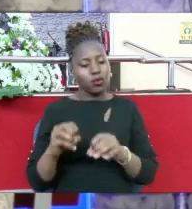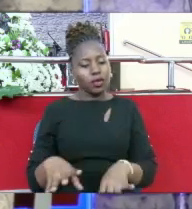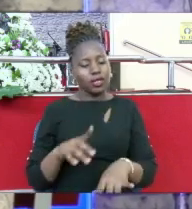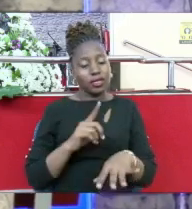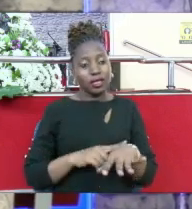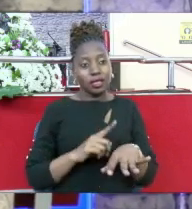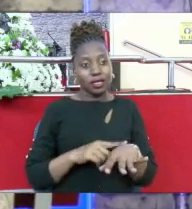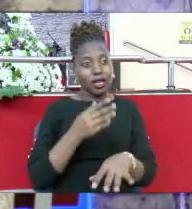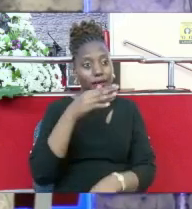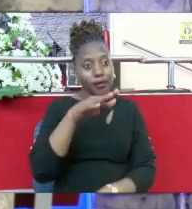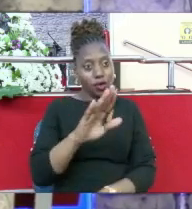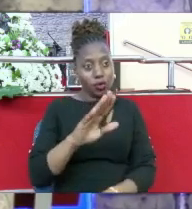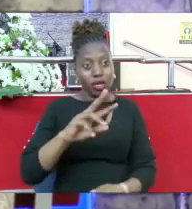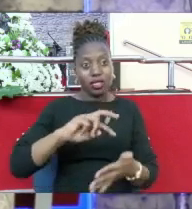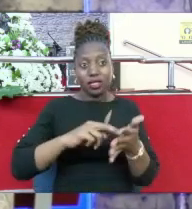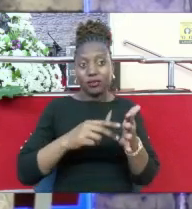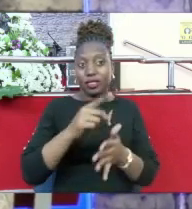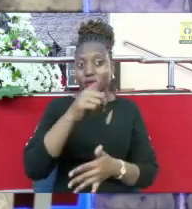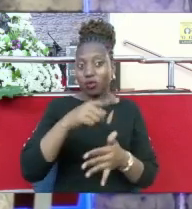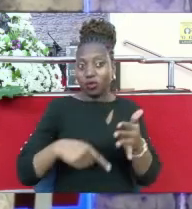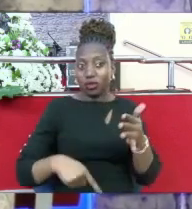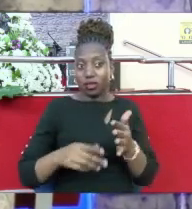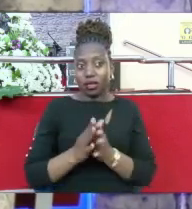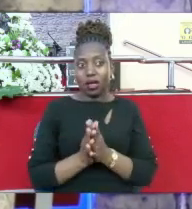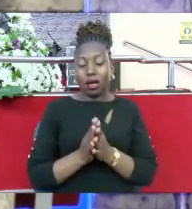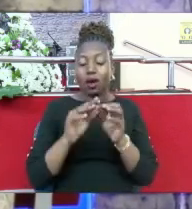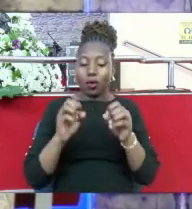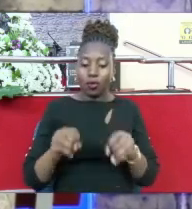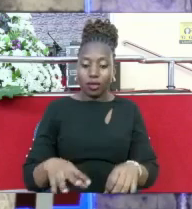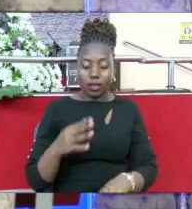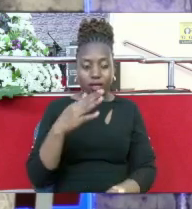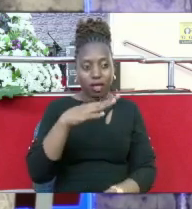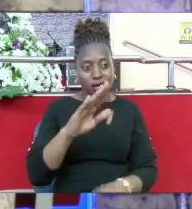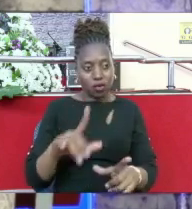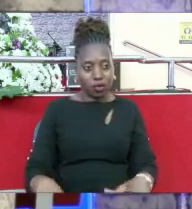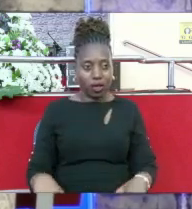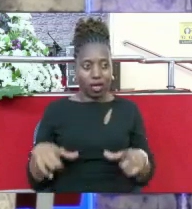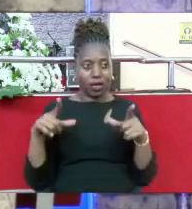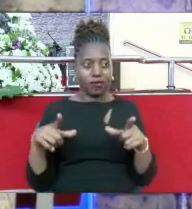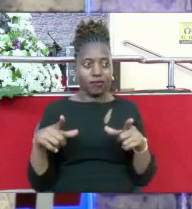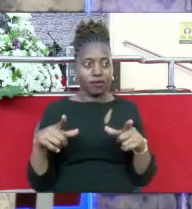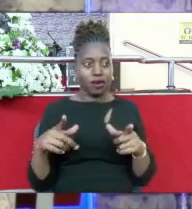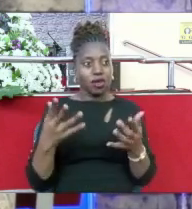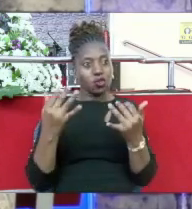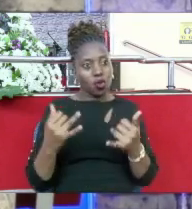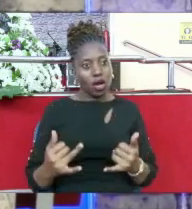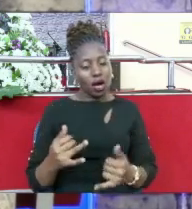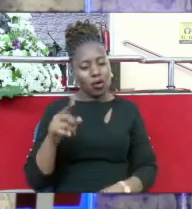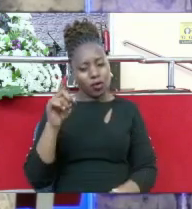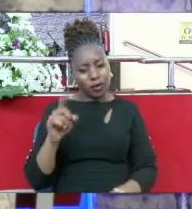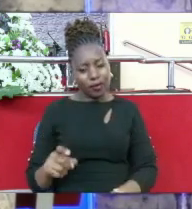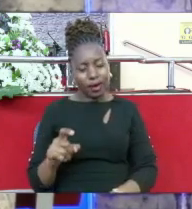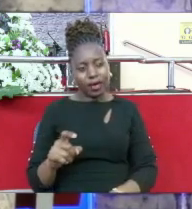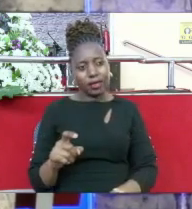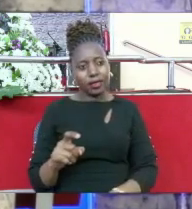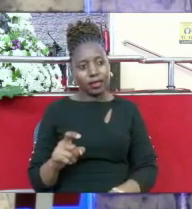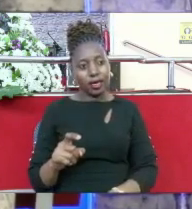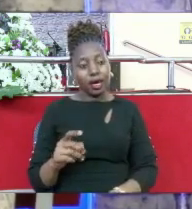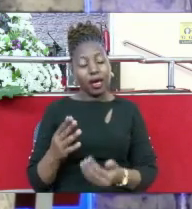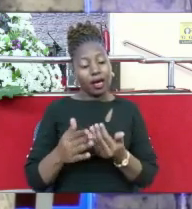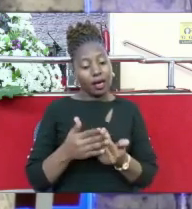to waste your life. Kupoteza wakati wako ni kupoteza maisha yako. So you must master your time. Lazima